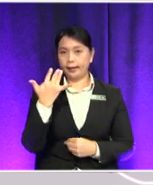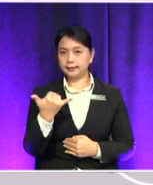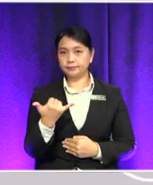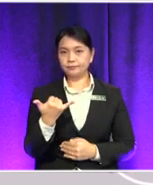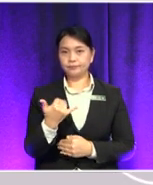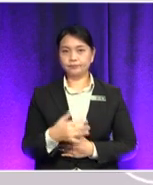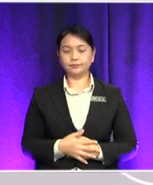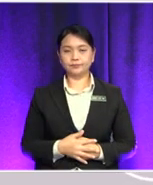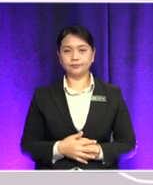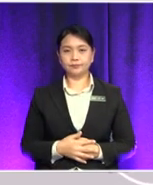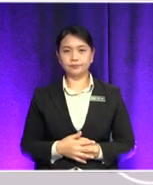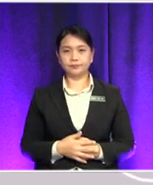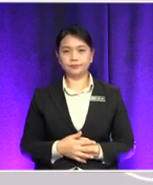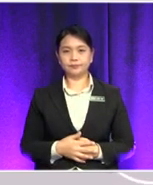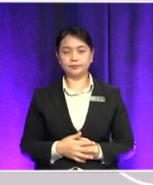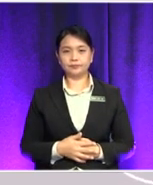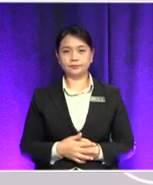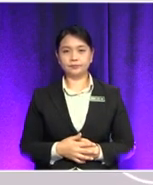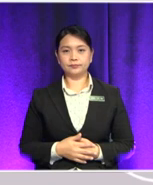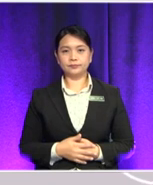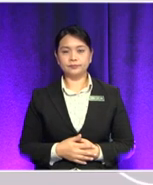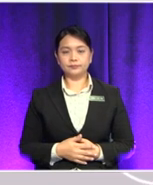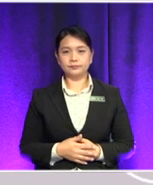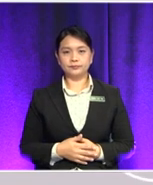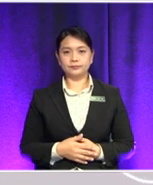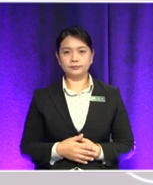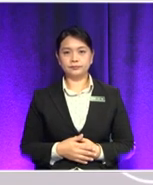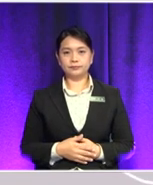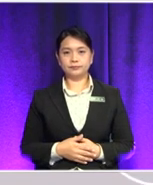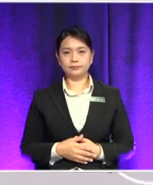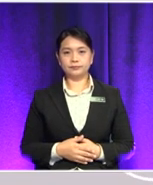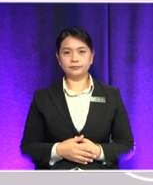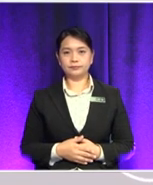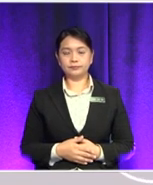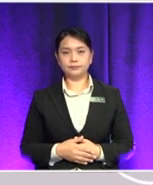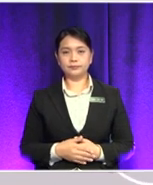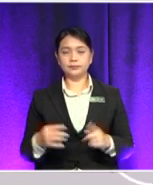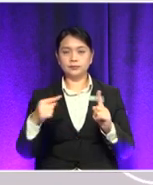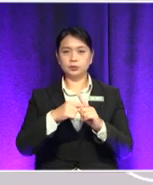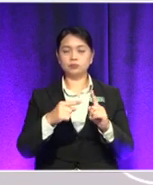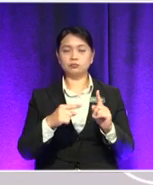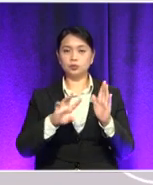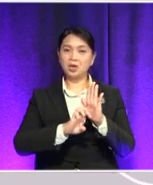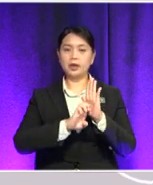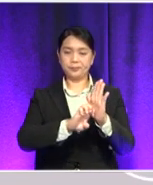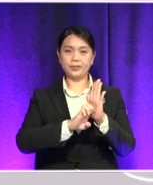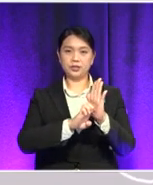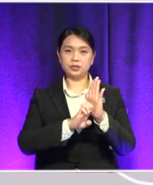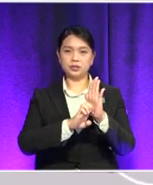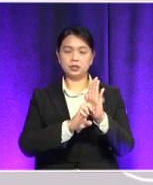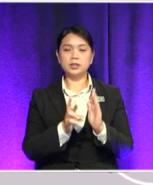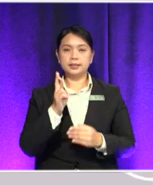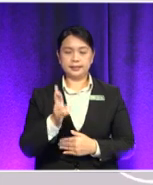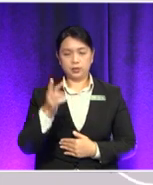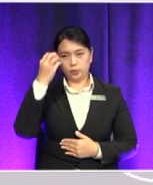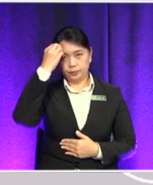Oh, okay, Atiya. Yes. Okay, what's your answer? Share with me. To express the opinion and comment on